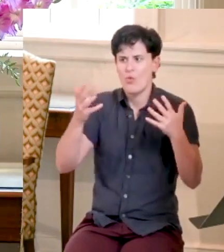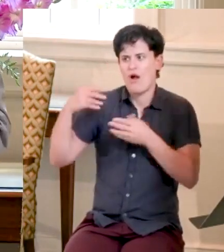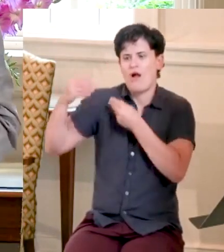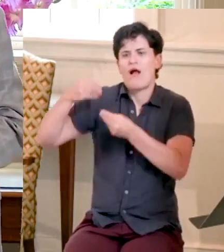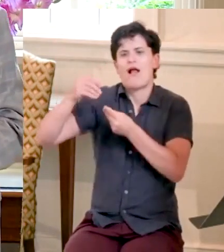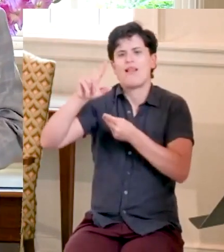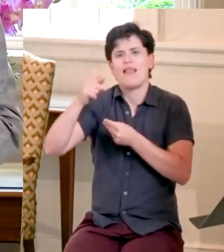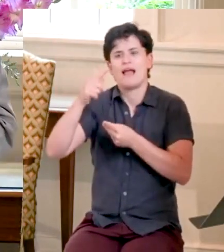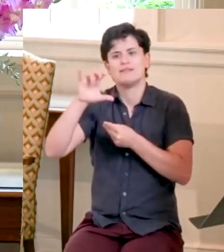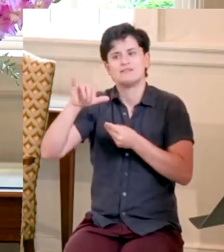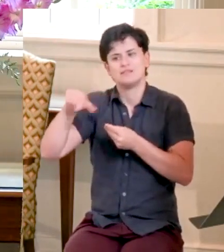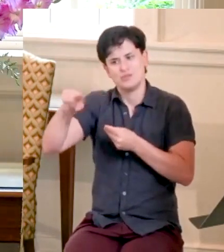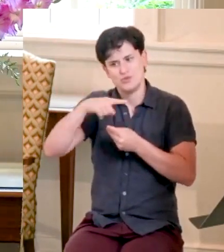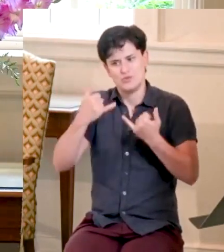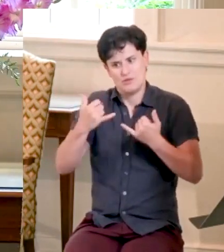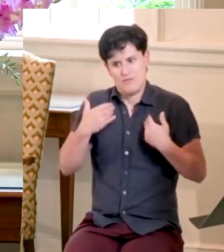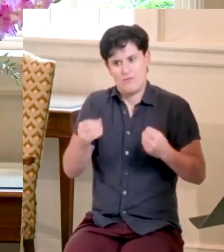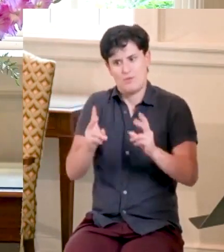shape.